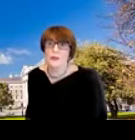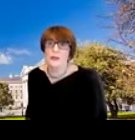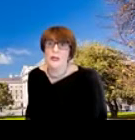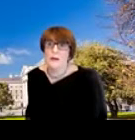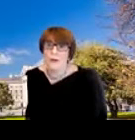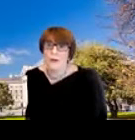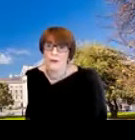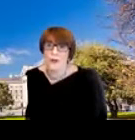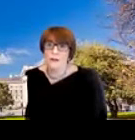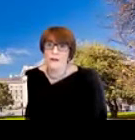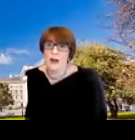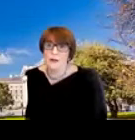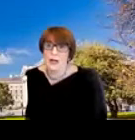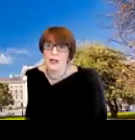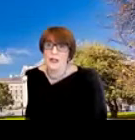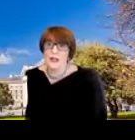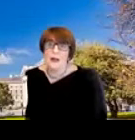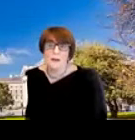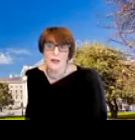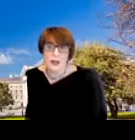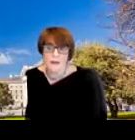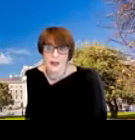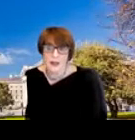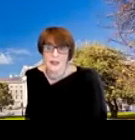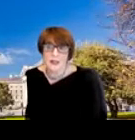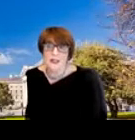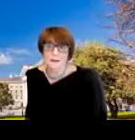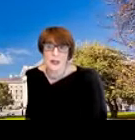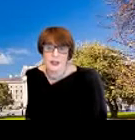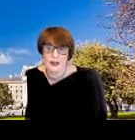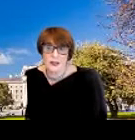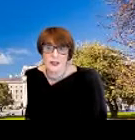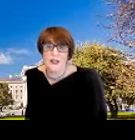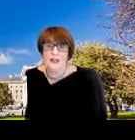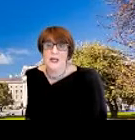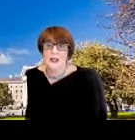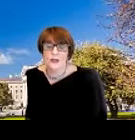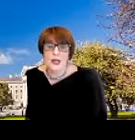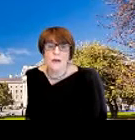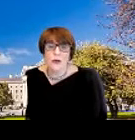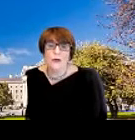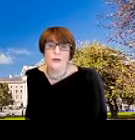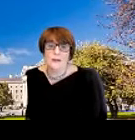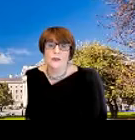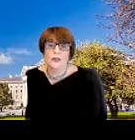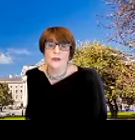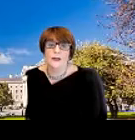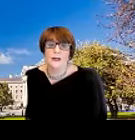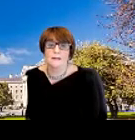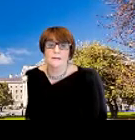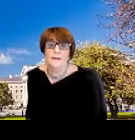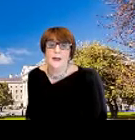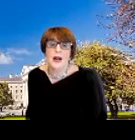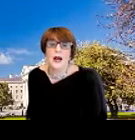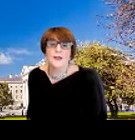those with more severe to profound ID may not have had access, may not have had the skills, so they are always most